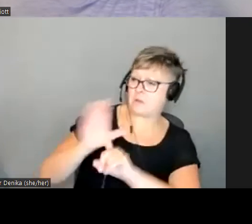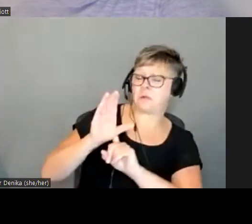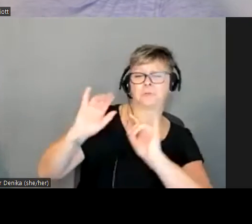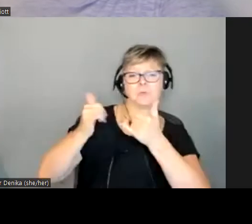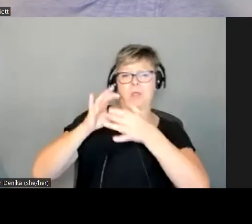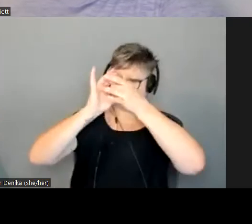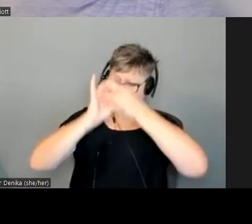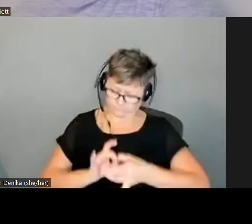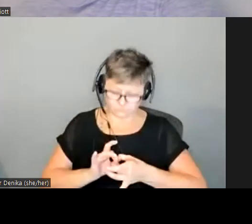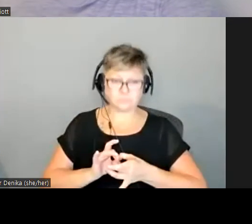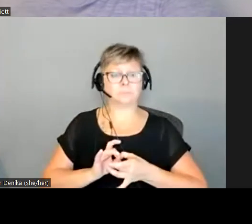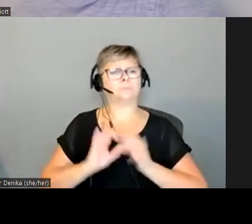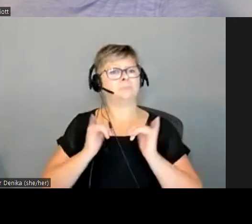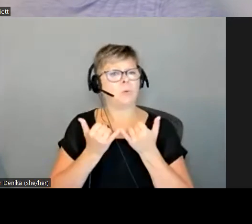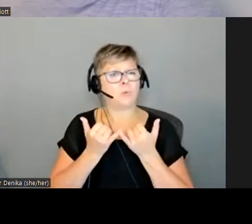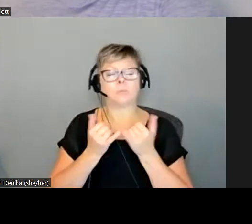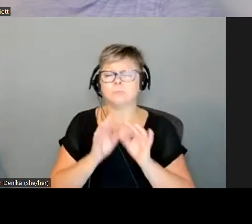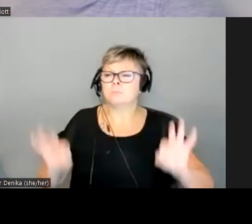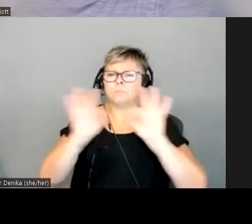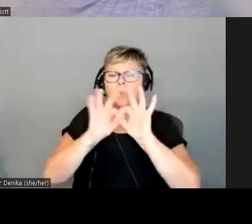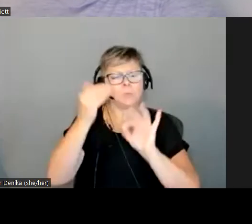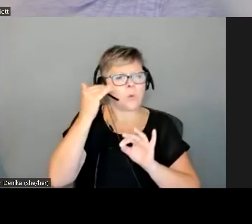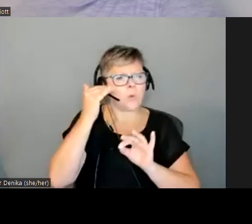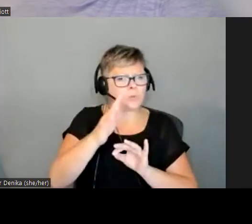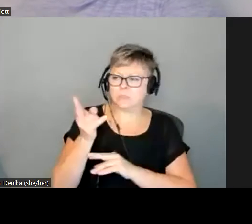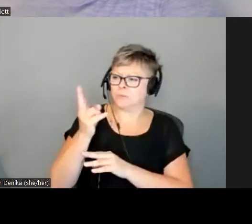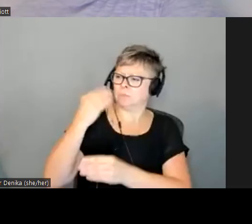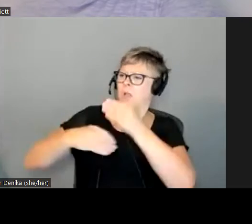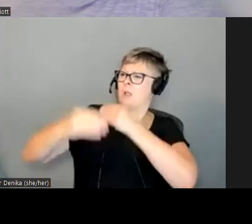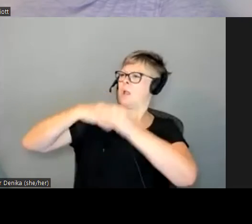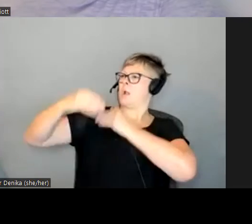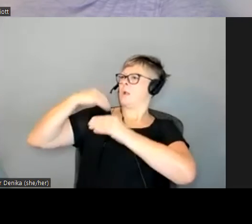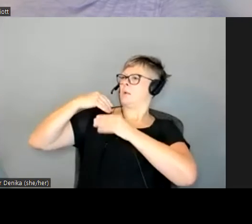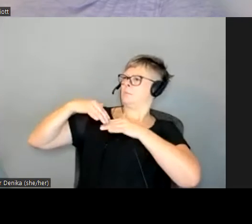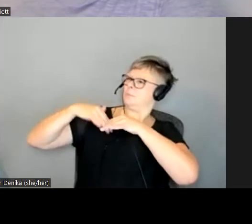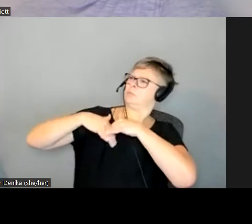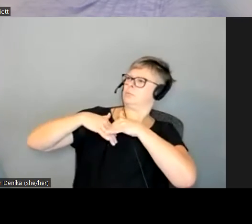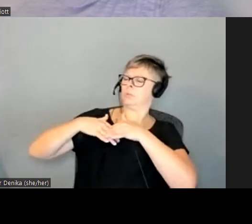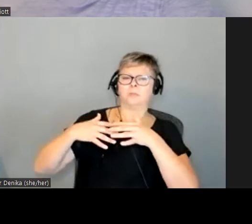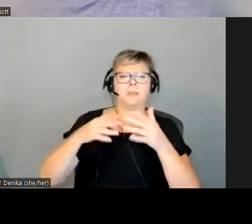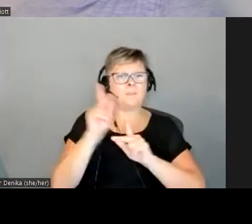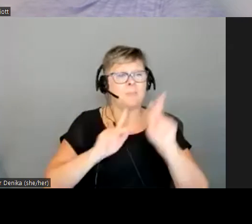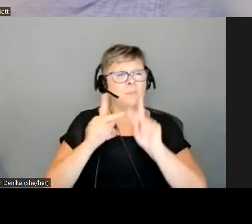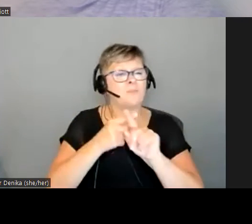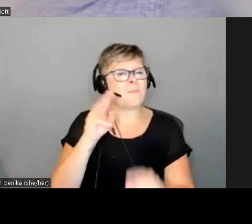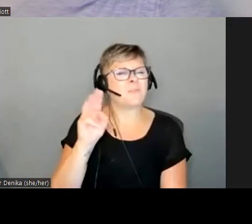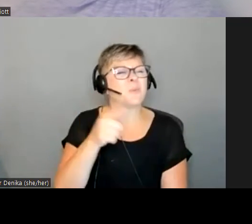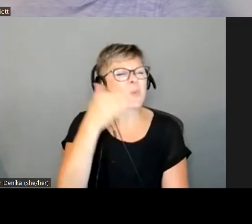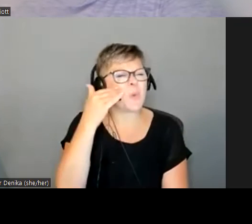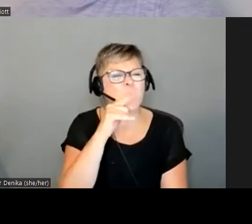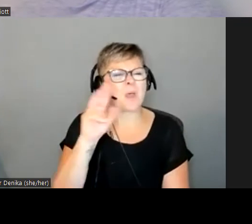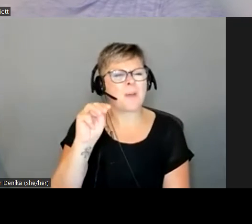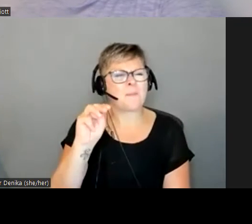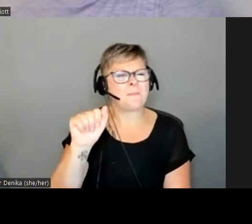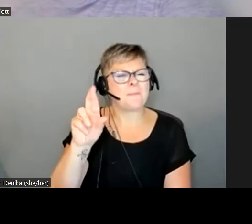and the importance of knowing where we come from. And individuals such as Martin Brokenleg, I don't know if all of you